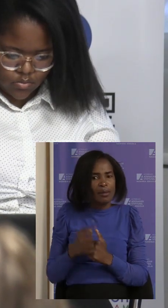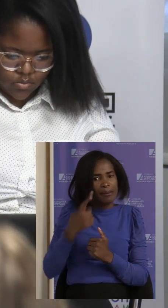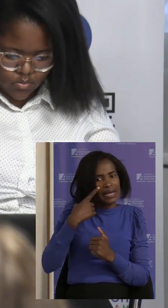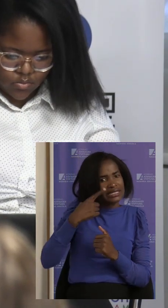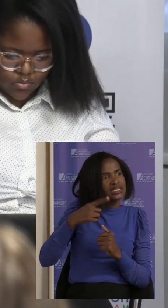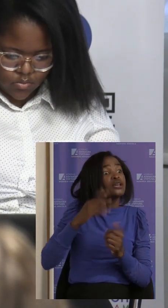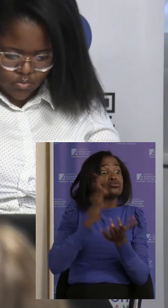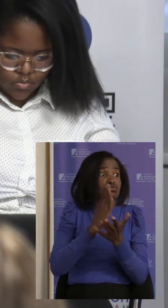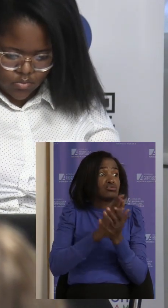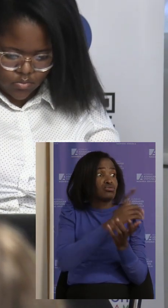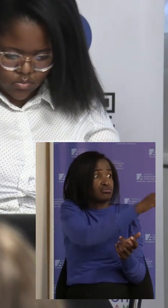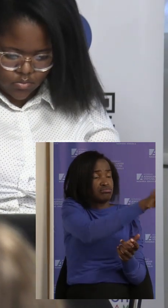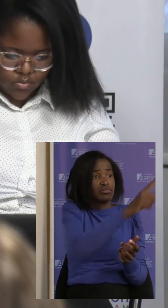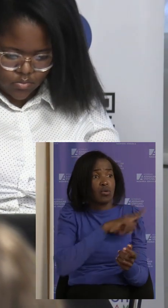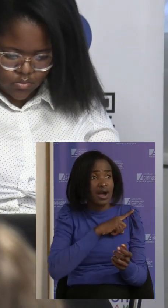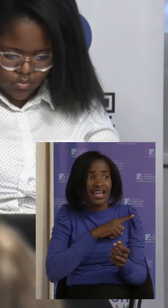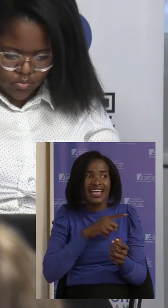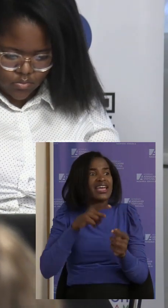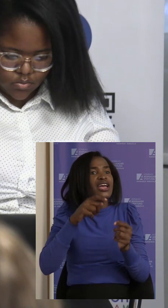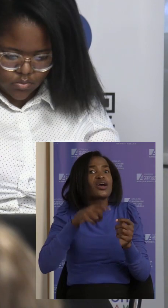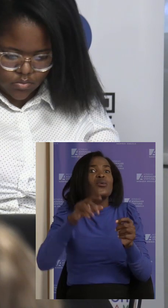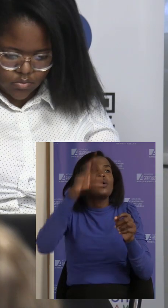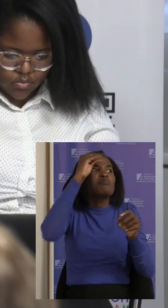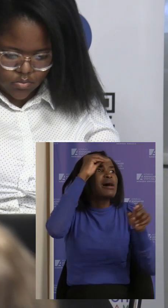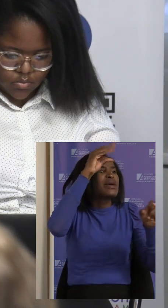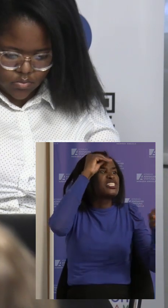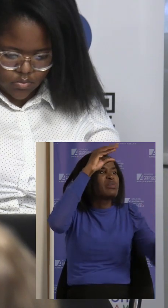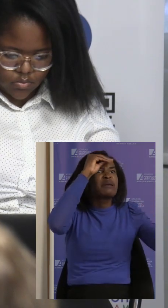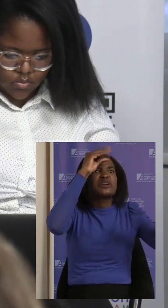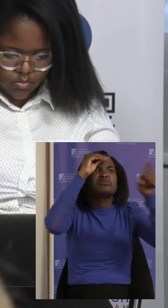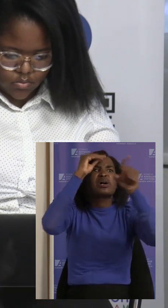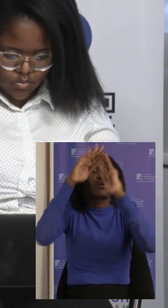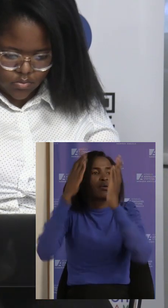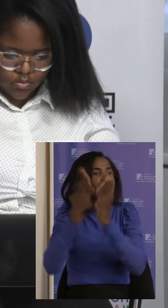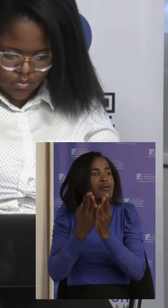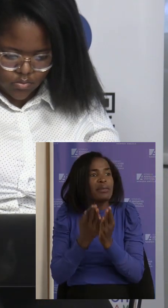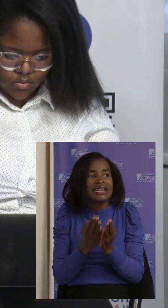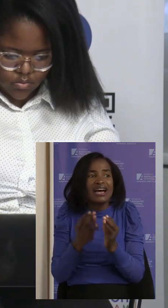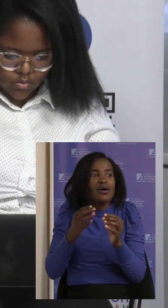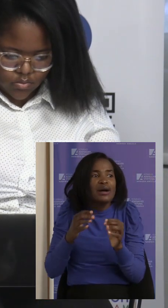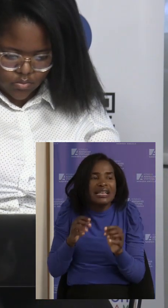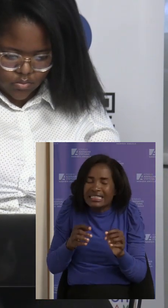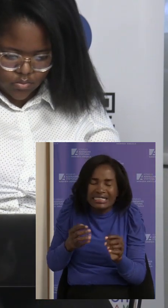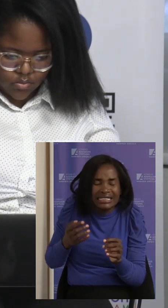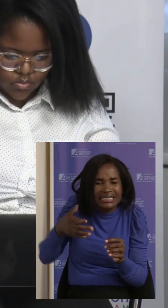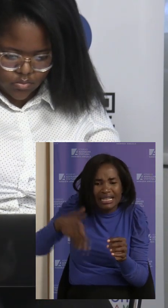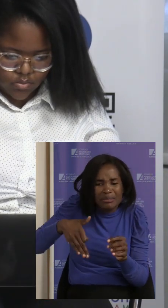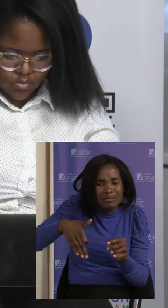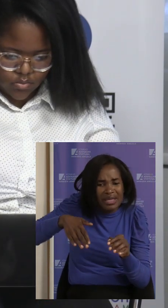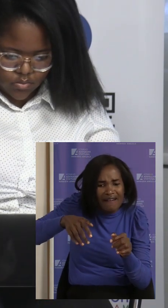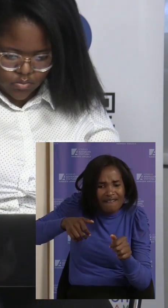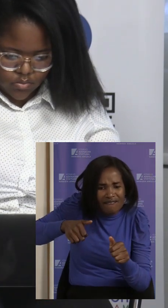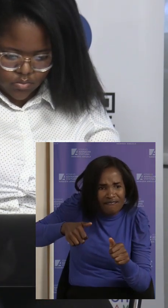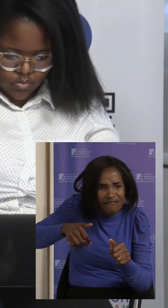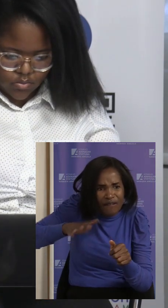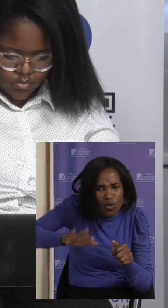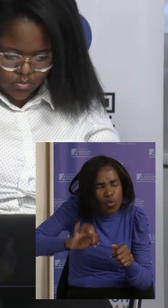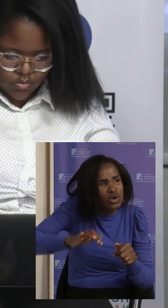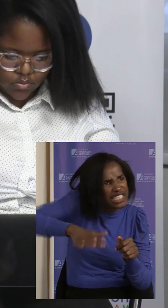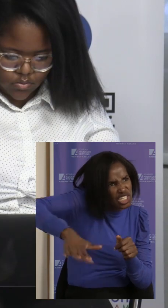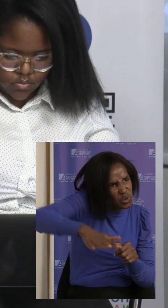to contextualize the inspection, school inspection, quality assurance, when